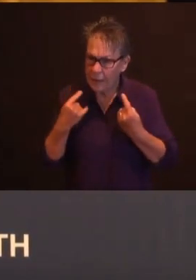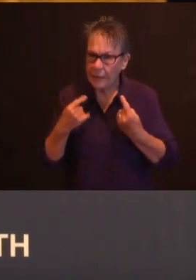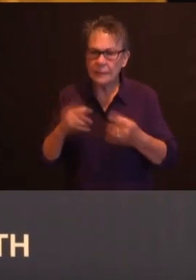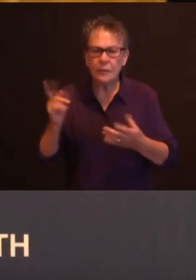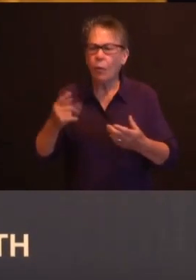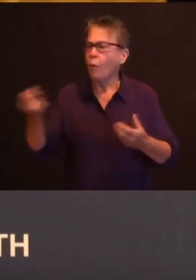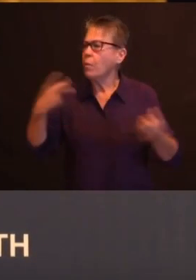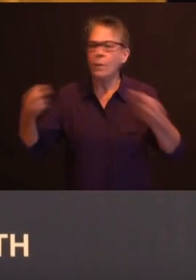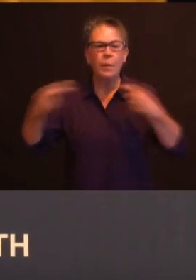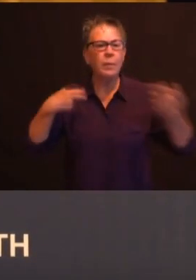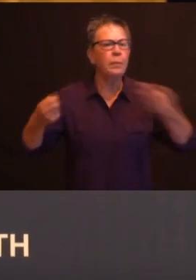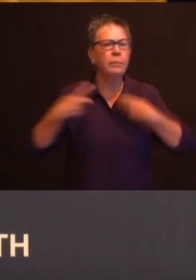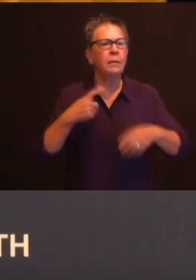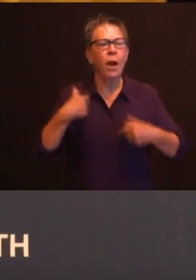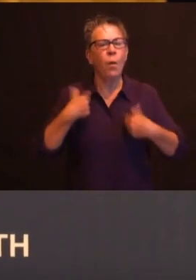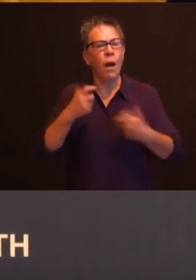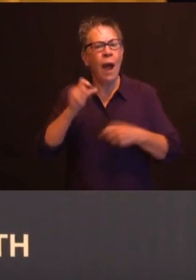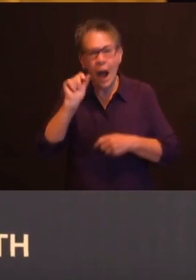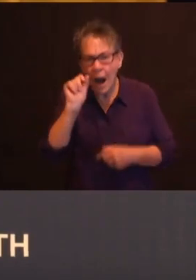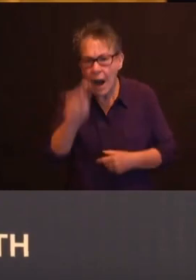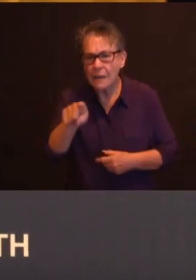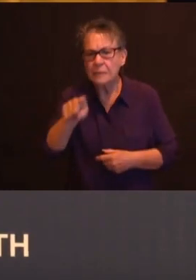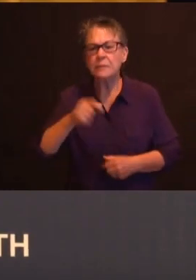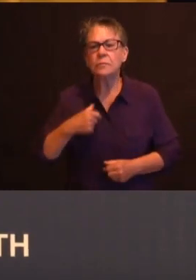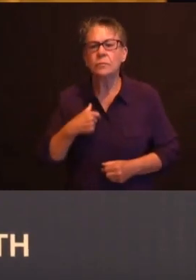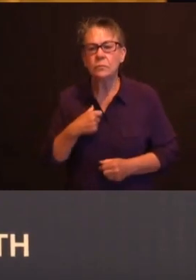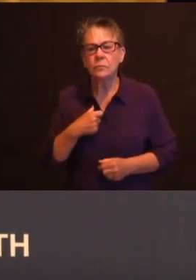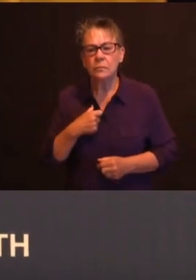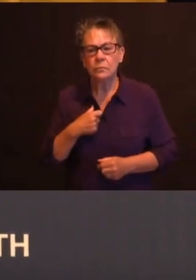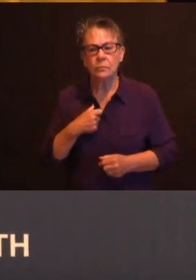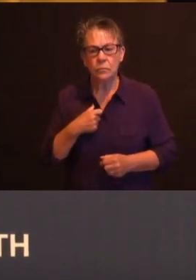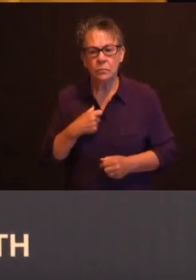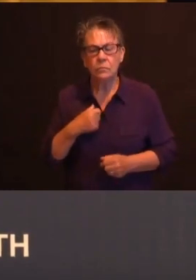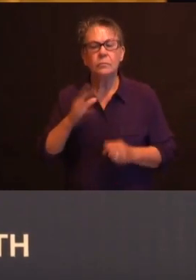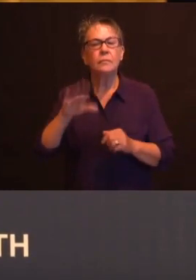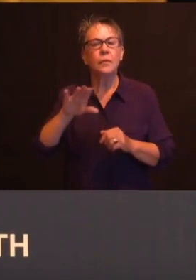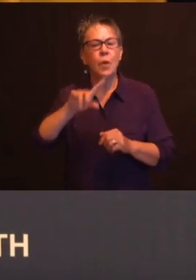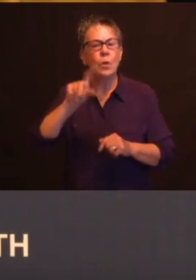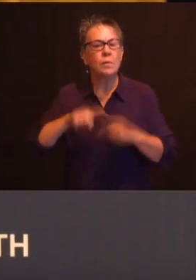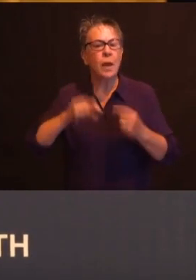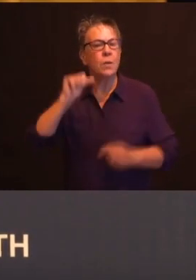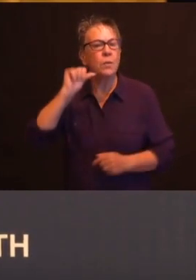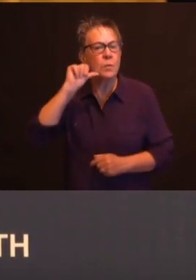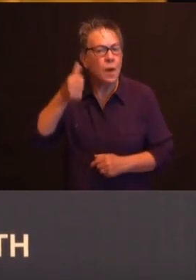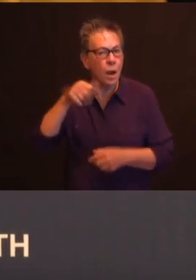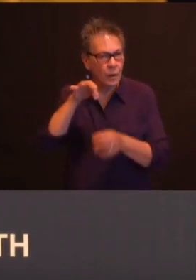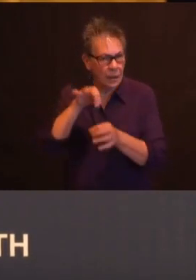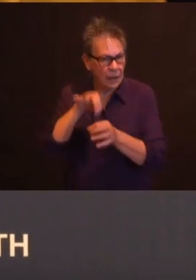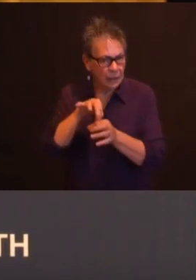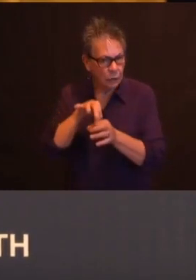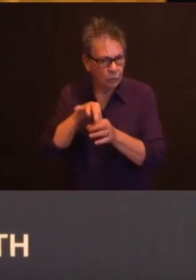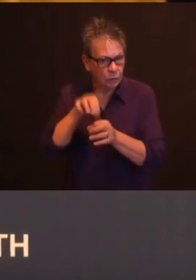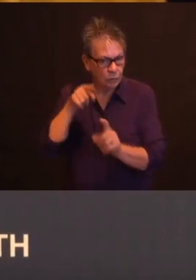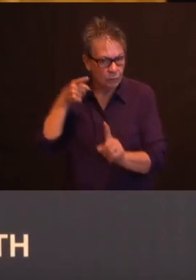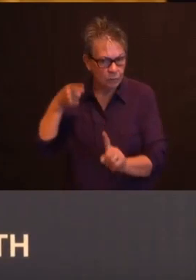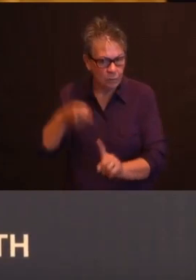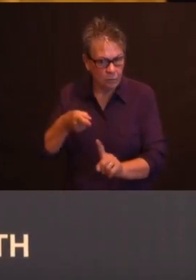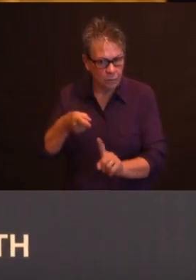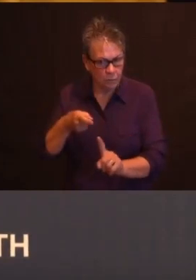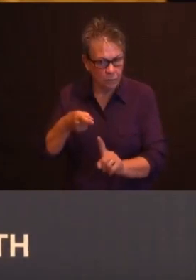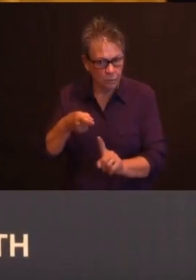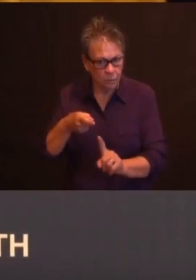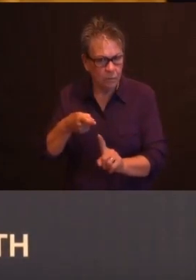to tomorrow. What are you going to be looking at as far as the primary is concerned, and what do you need to see from tomorrow's